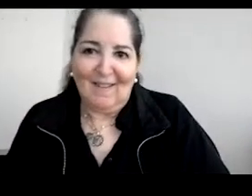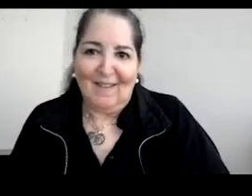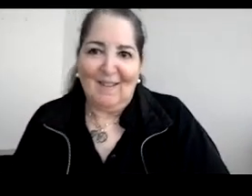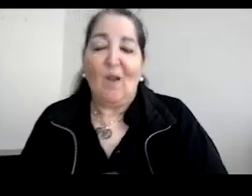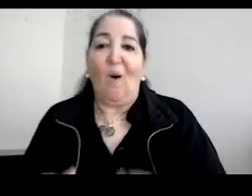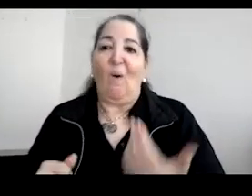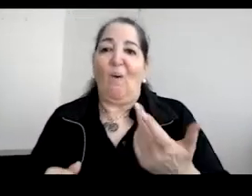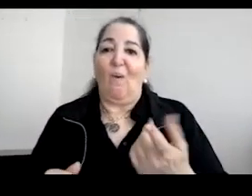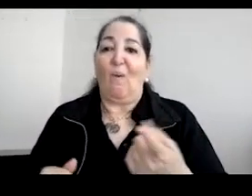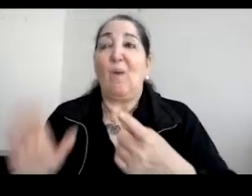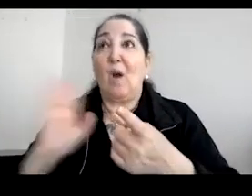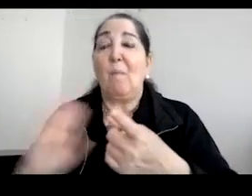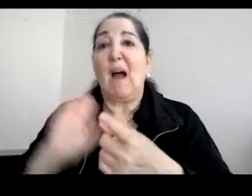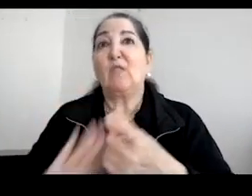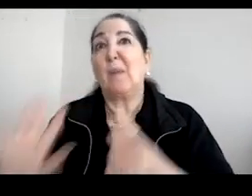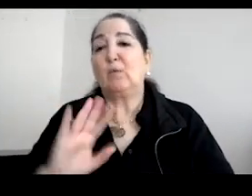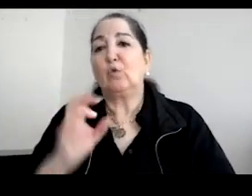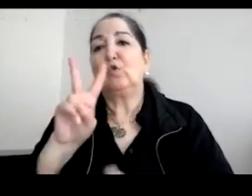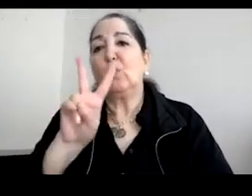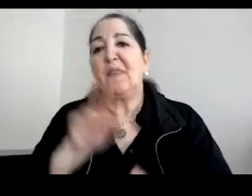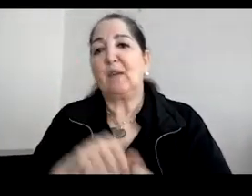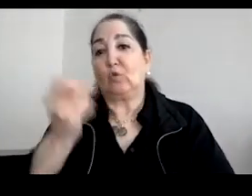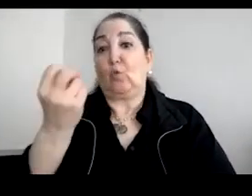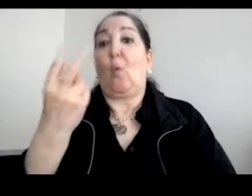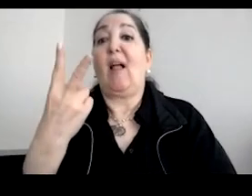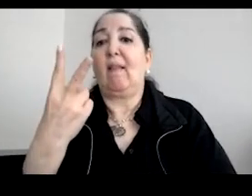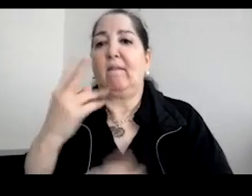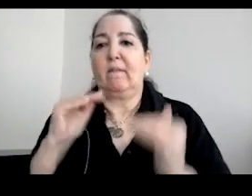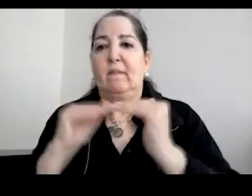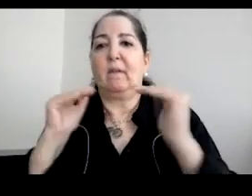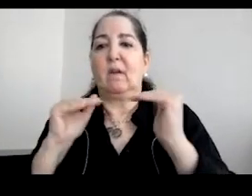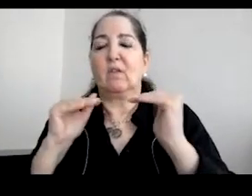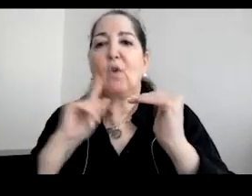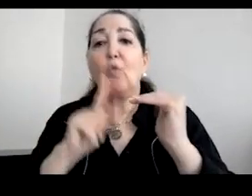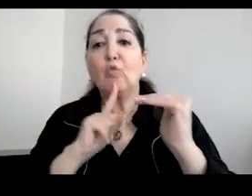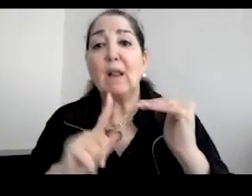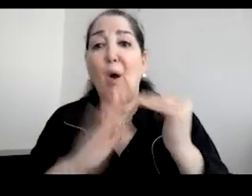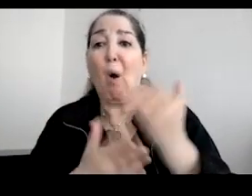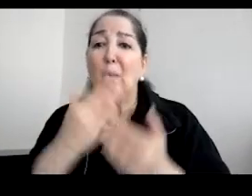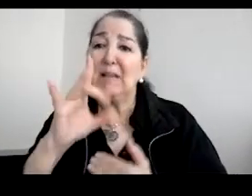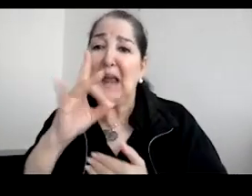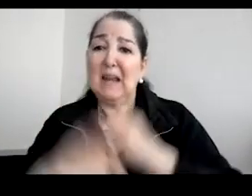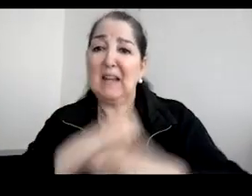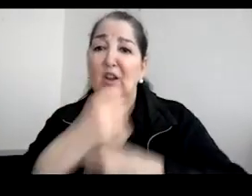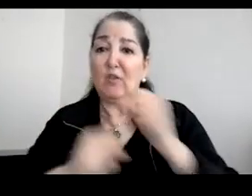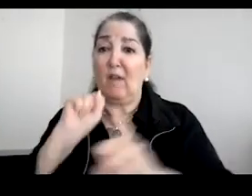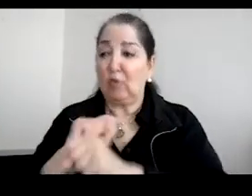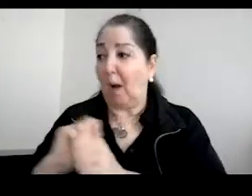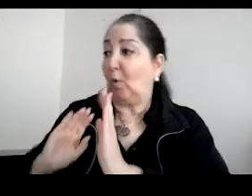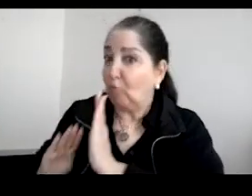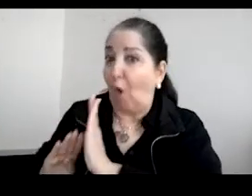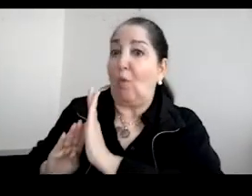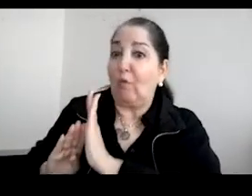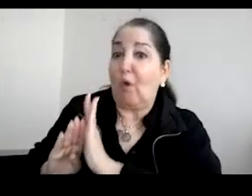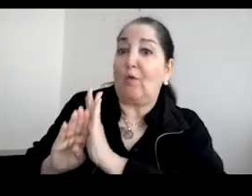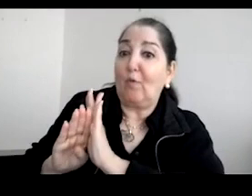where it was in 2012. Okay, so we've essentially erased almost 8 years of job growth,